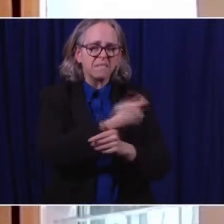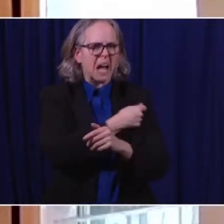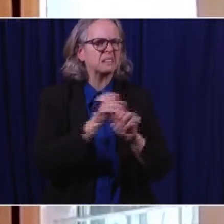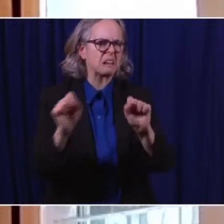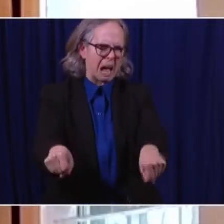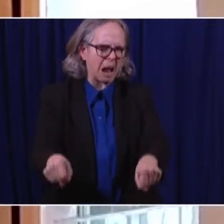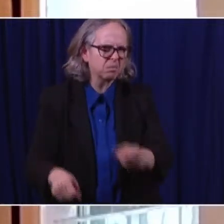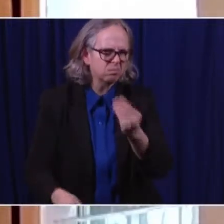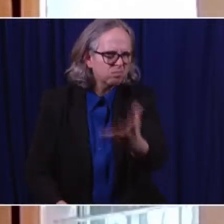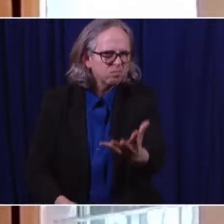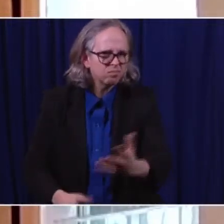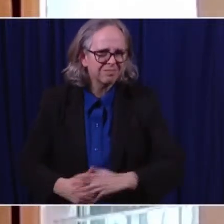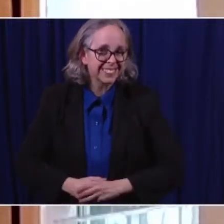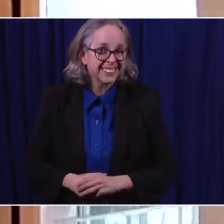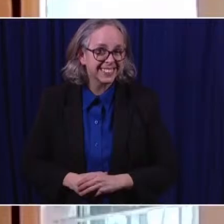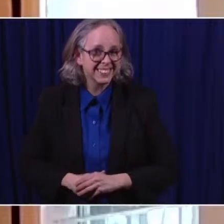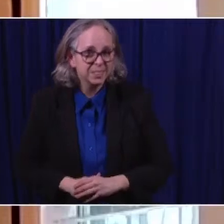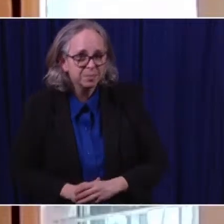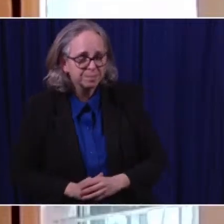Thank you.